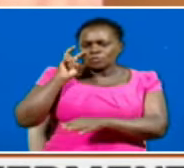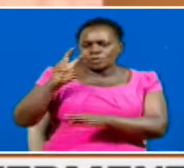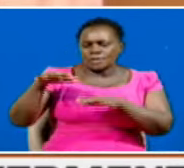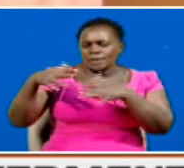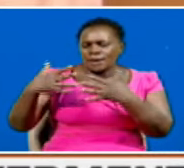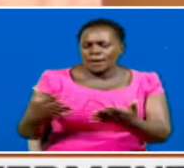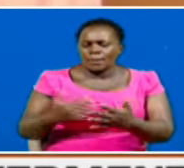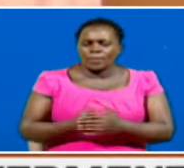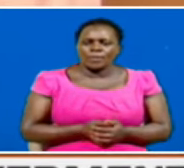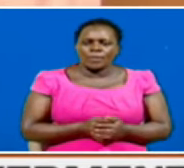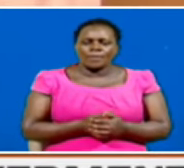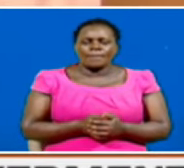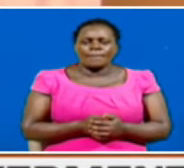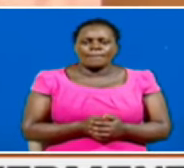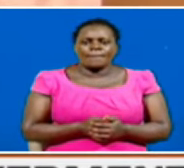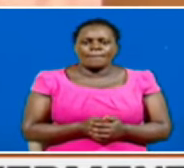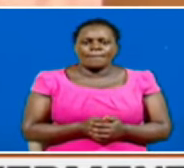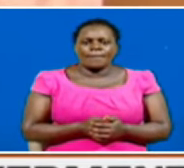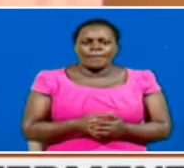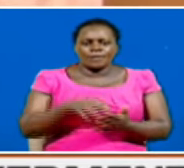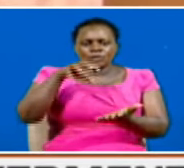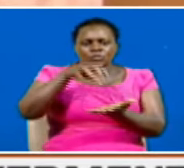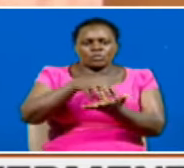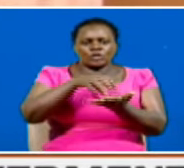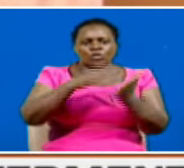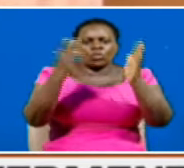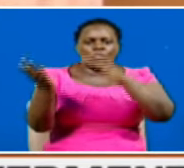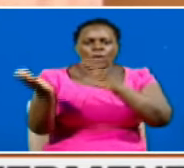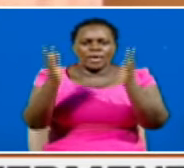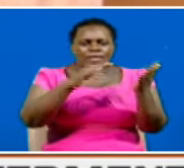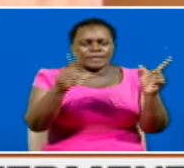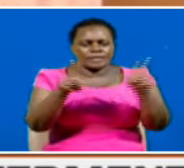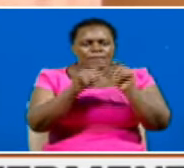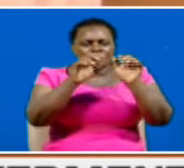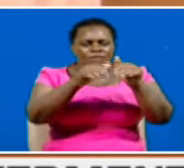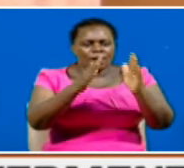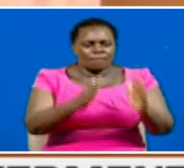vile hali ya anga iko na